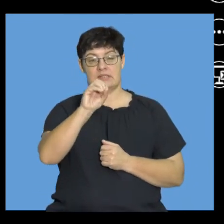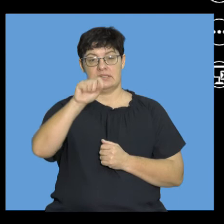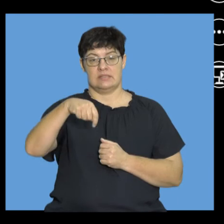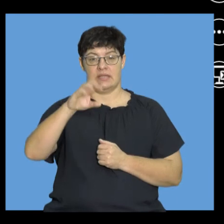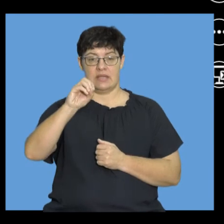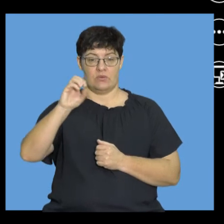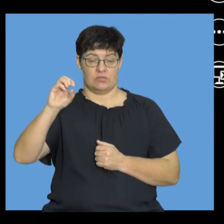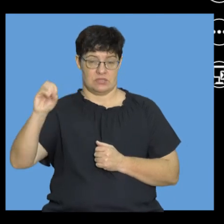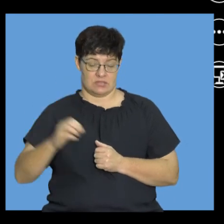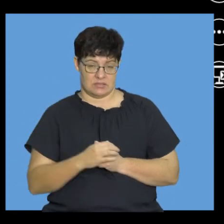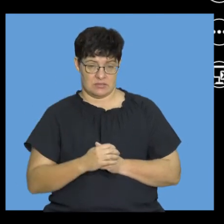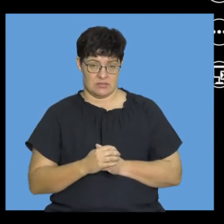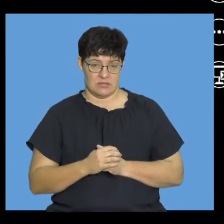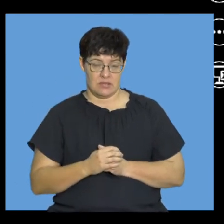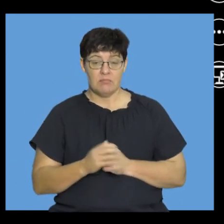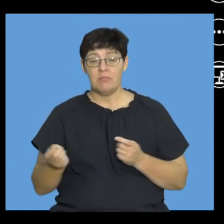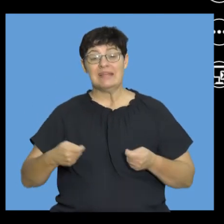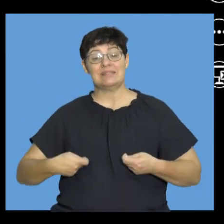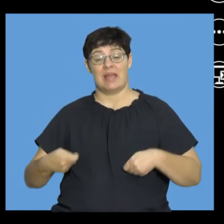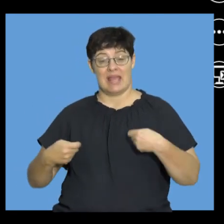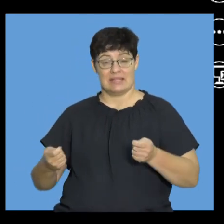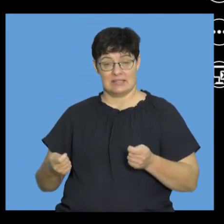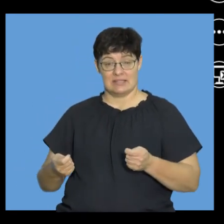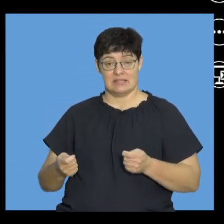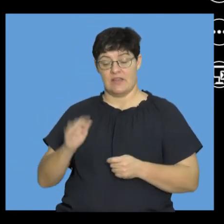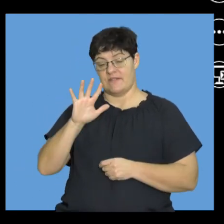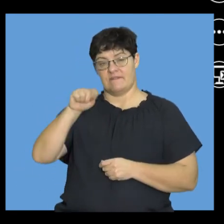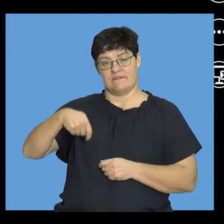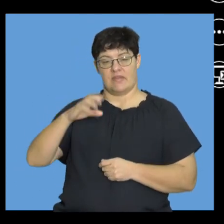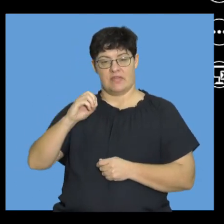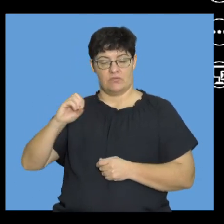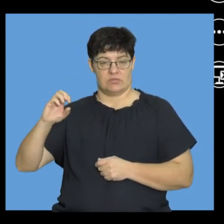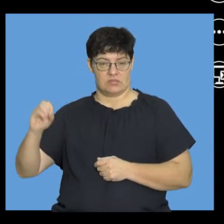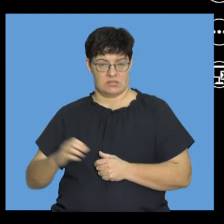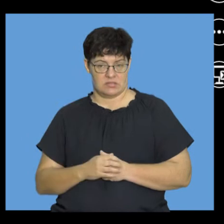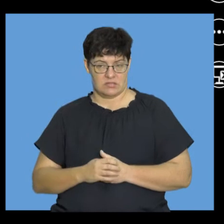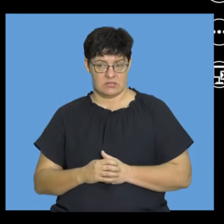20,000 and you actually spent 5,000.